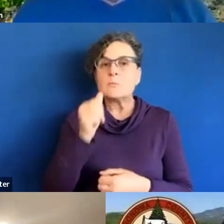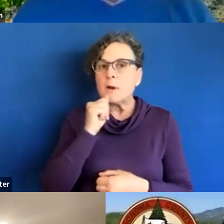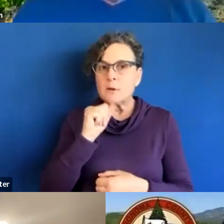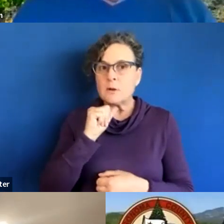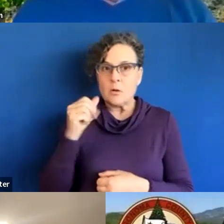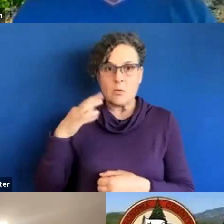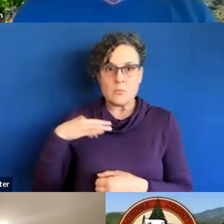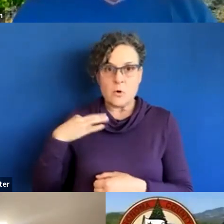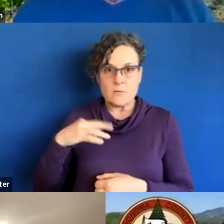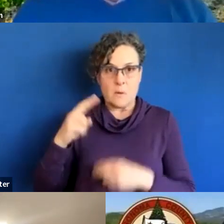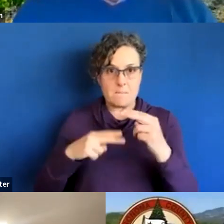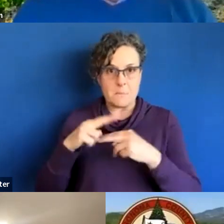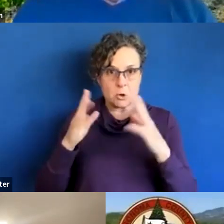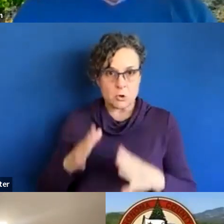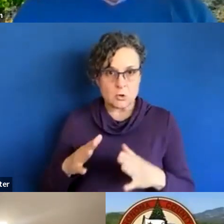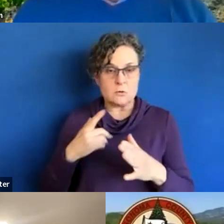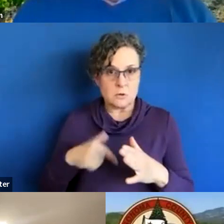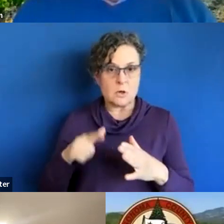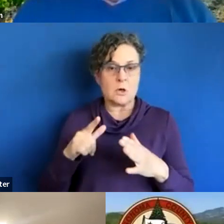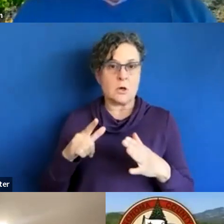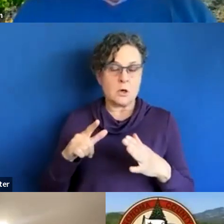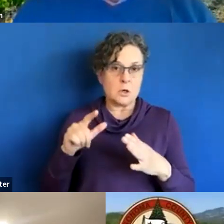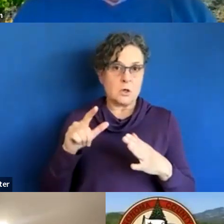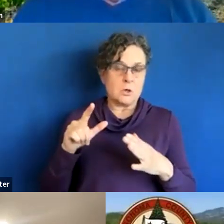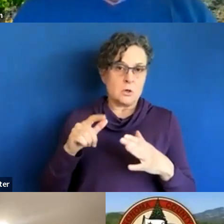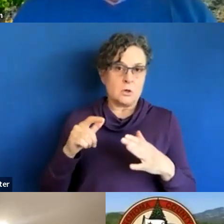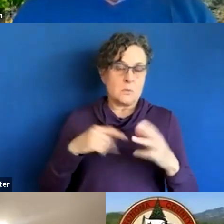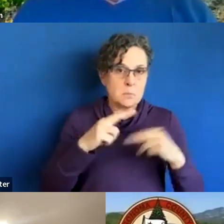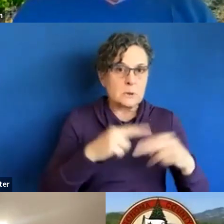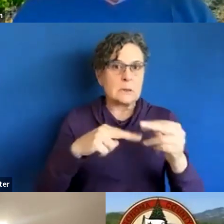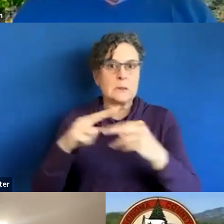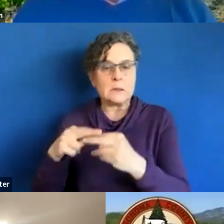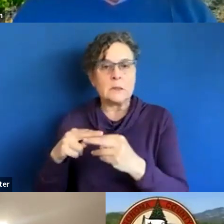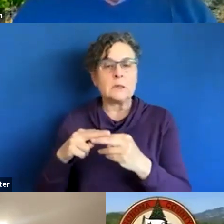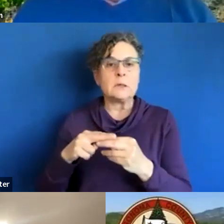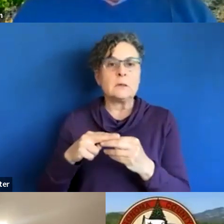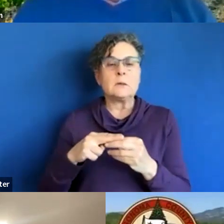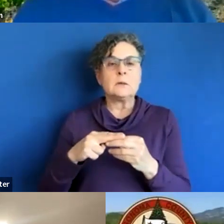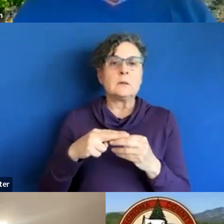county to build legally deed restricted affordable housing.